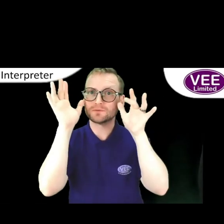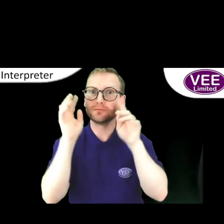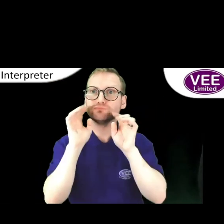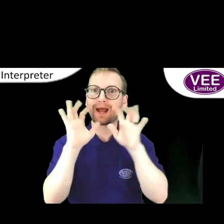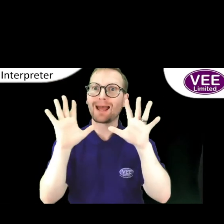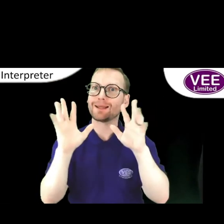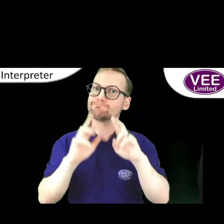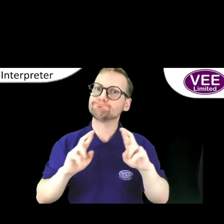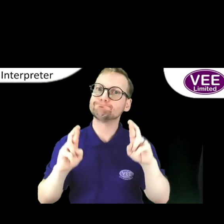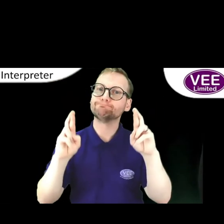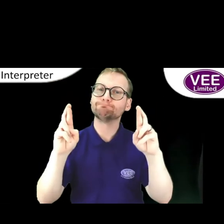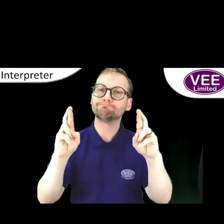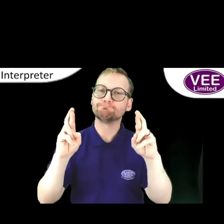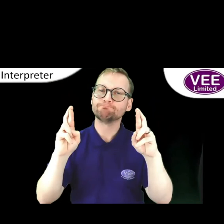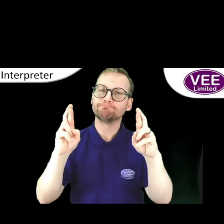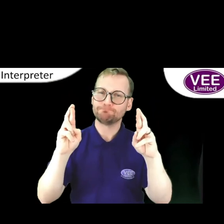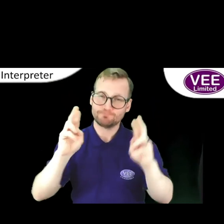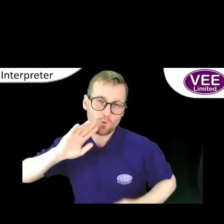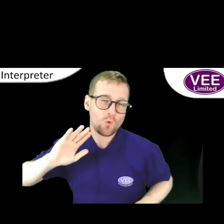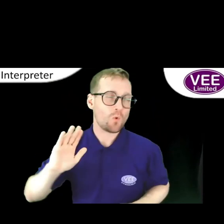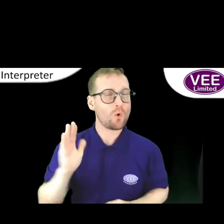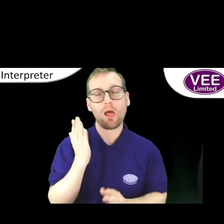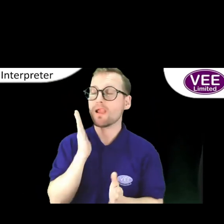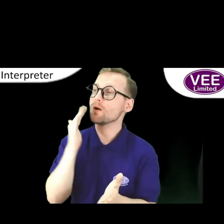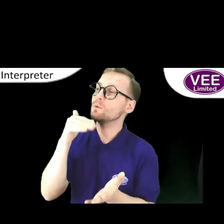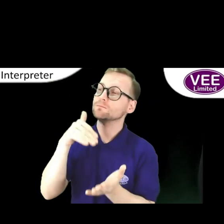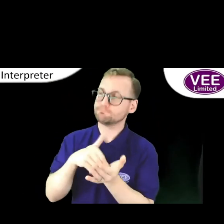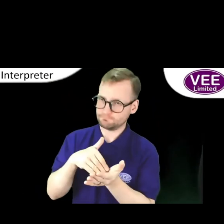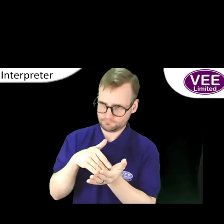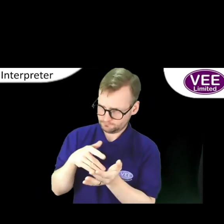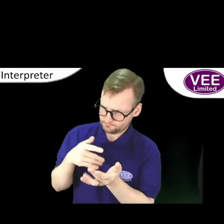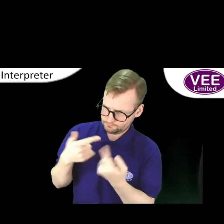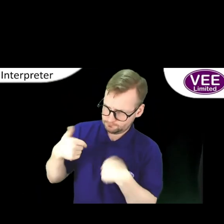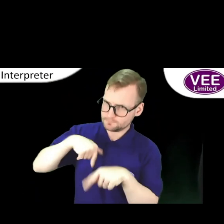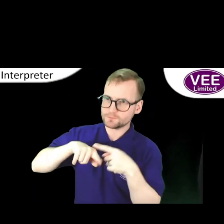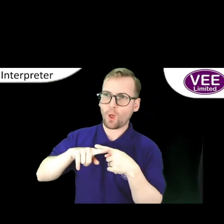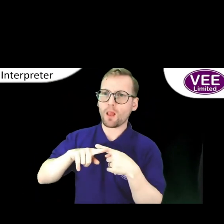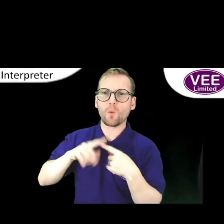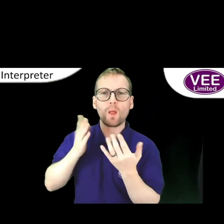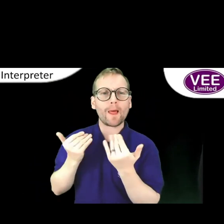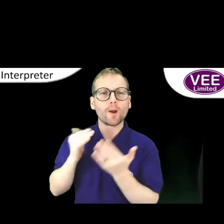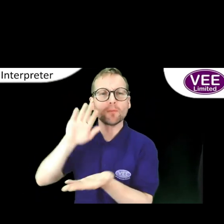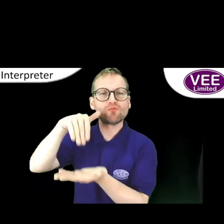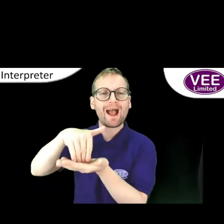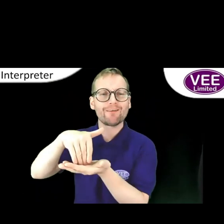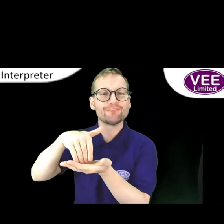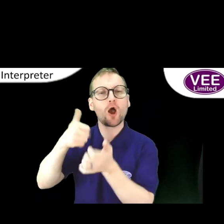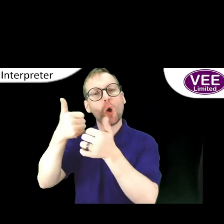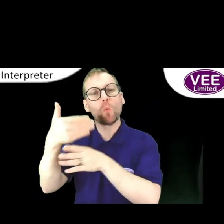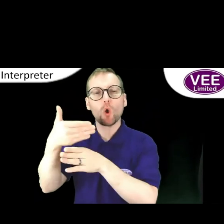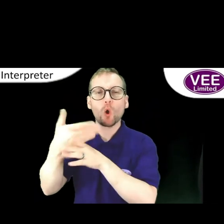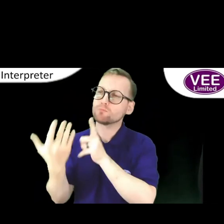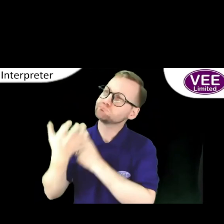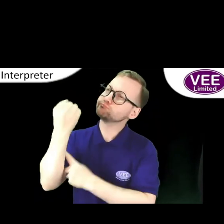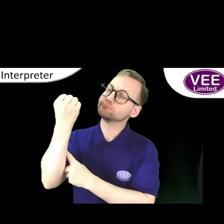pride. They told us we'd be welcomed here, that good work would be found.